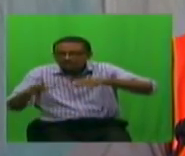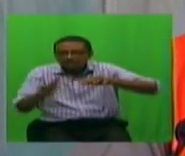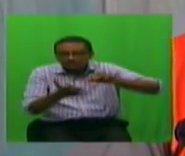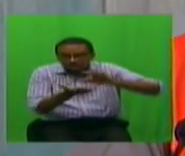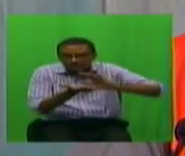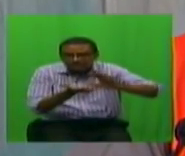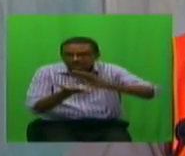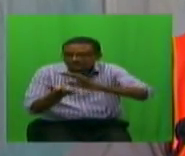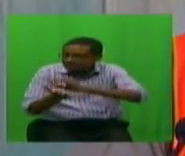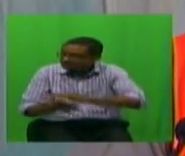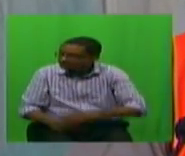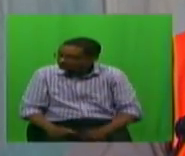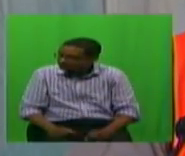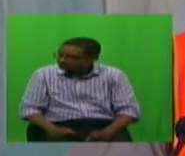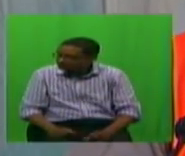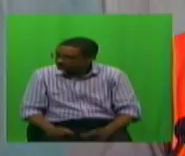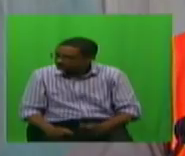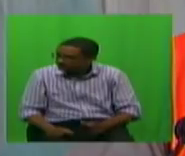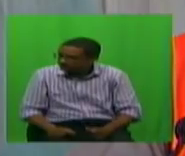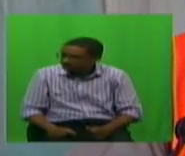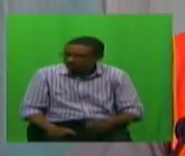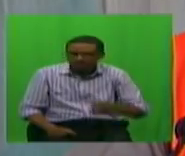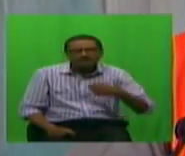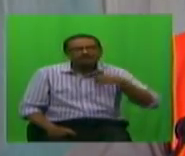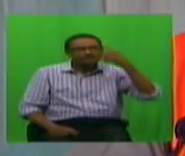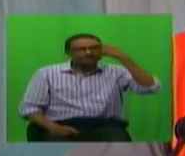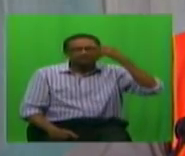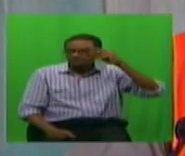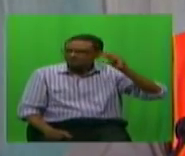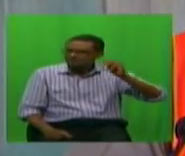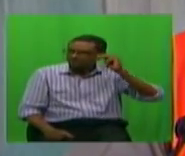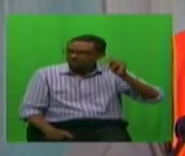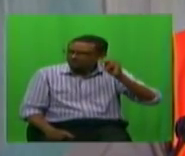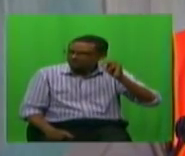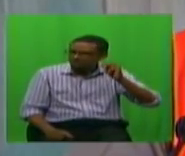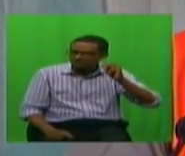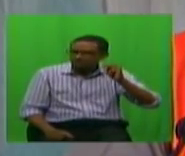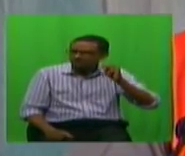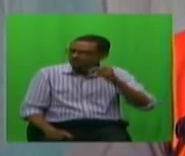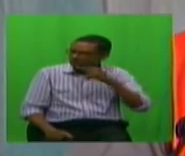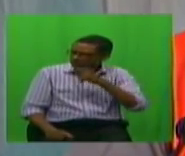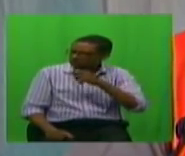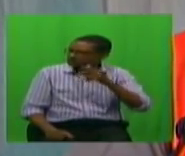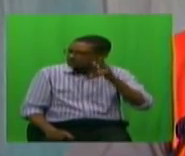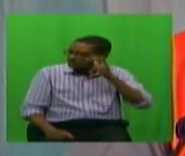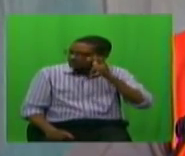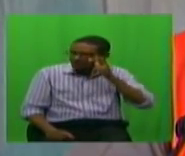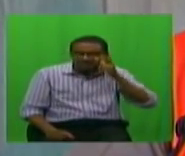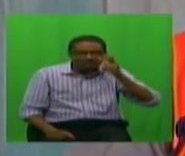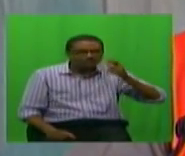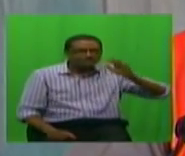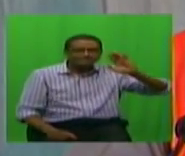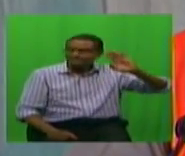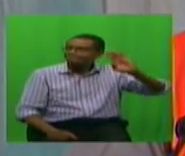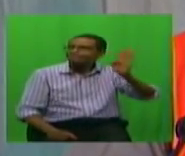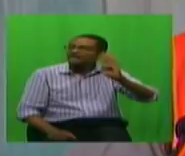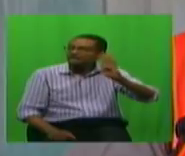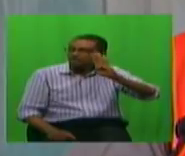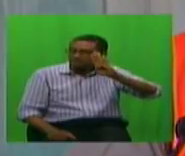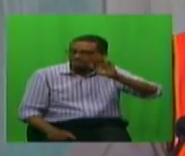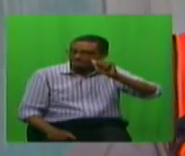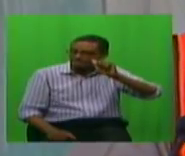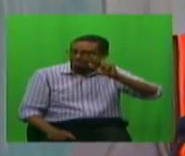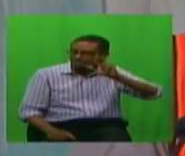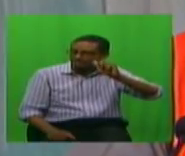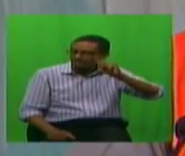You'd recognize that, I think it was on Monday, we had a significant downpour in the Barataria area. The Barataria was flooded, the bus